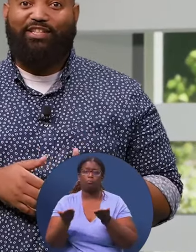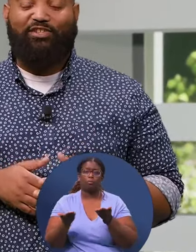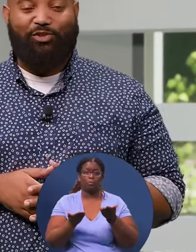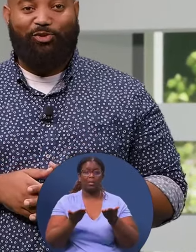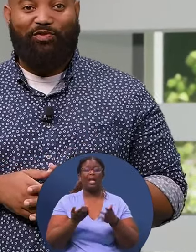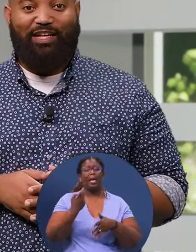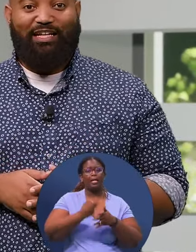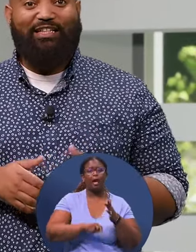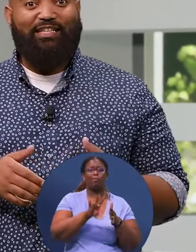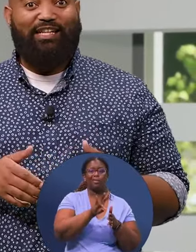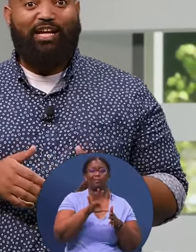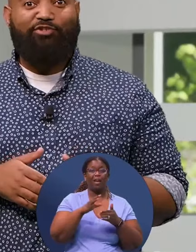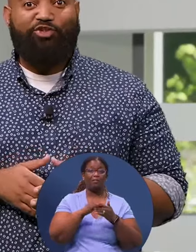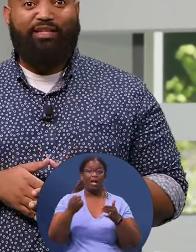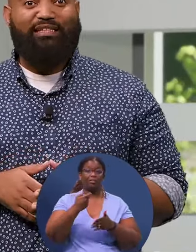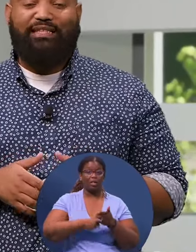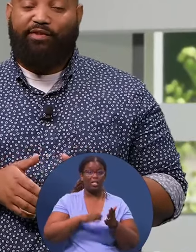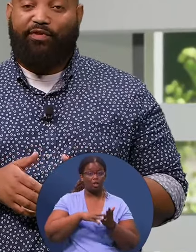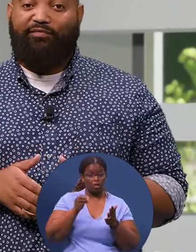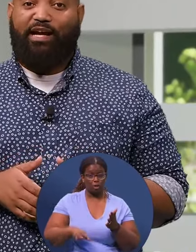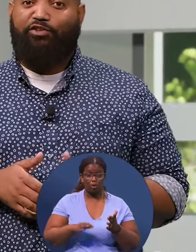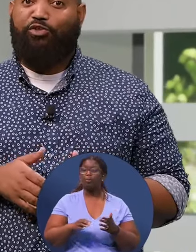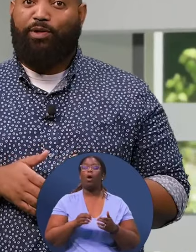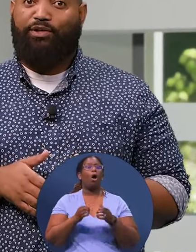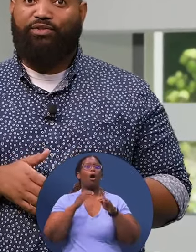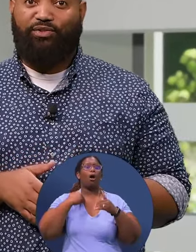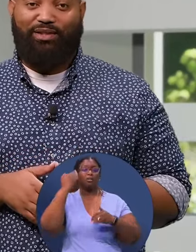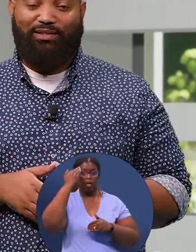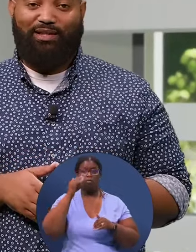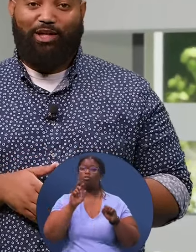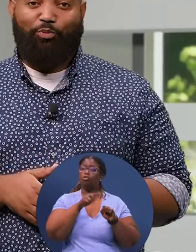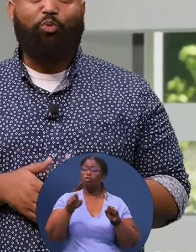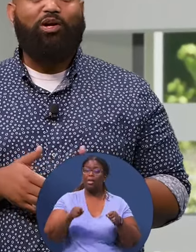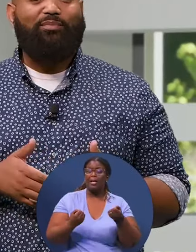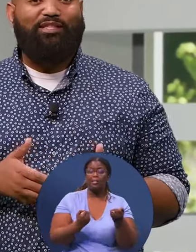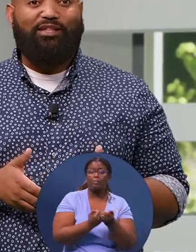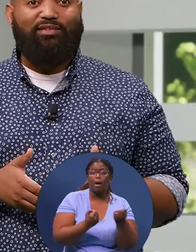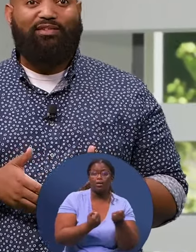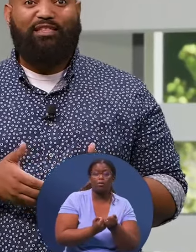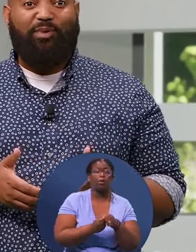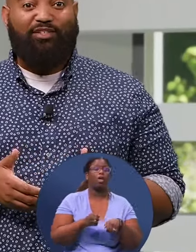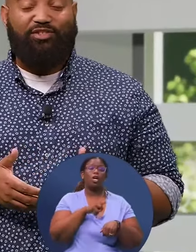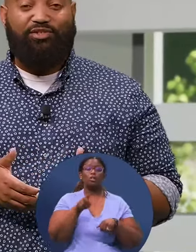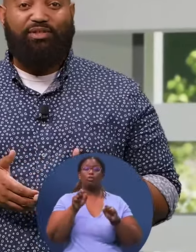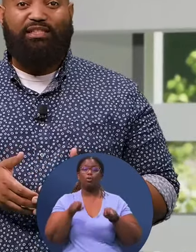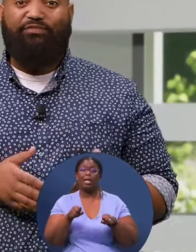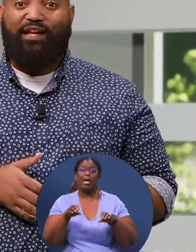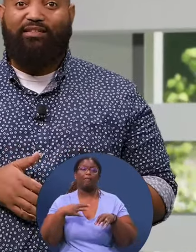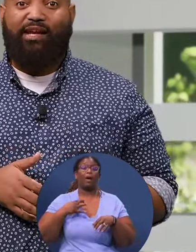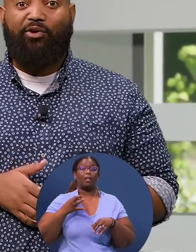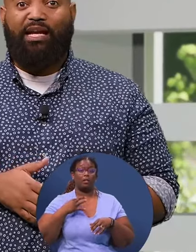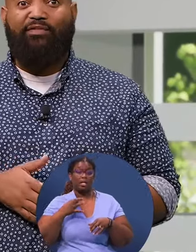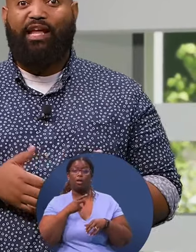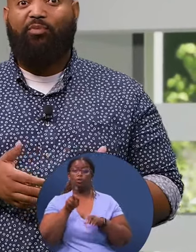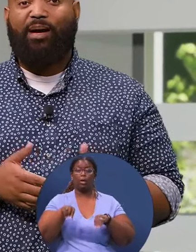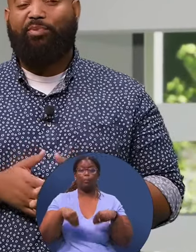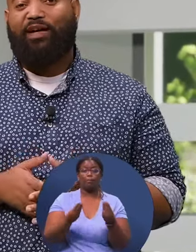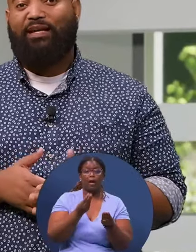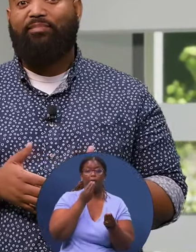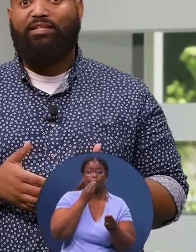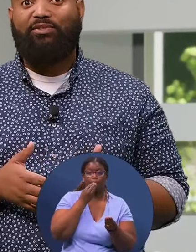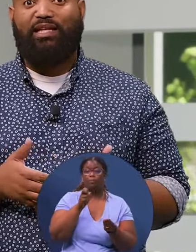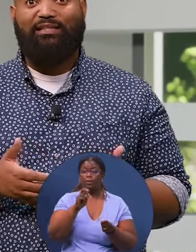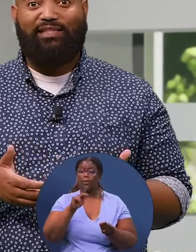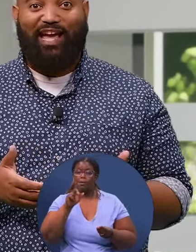to engage and serve. The entire retreat is $75 per student. We welcome adults to sponsor students, volunteer, or even help